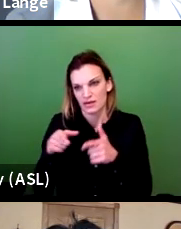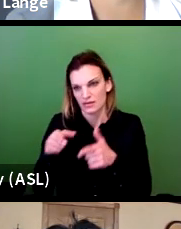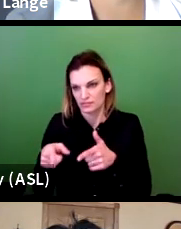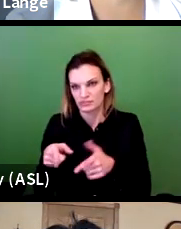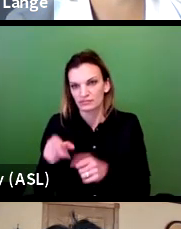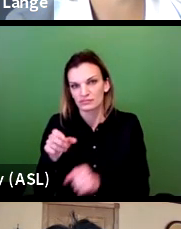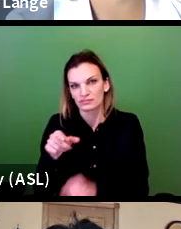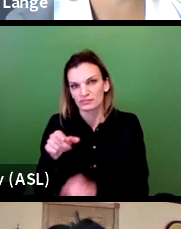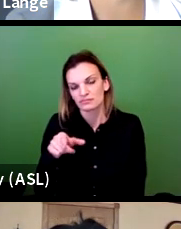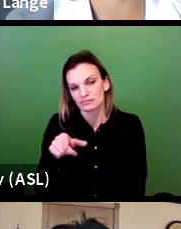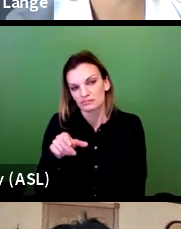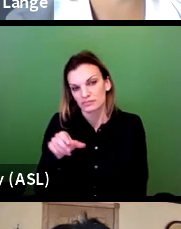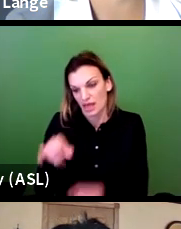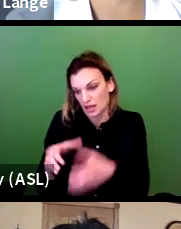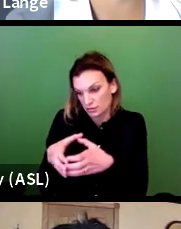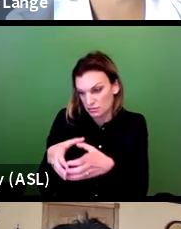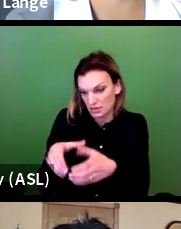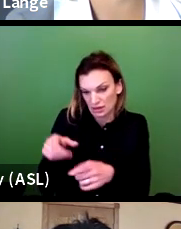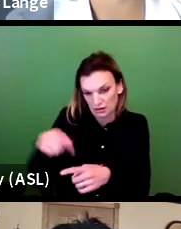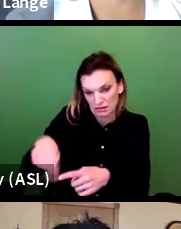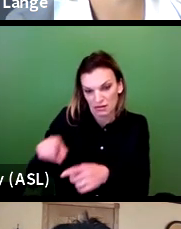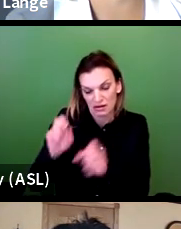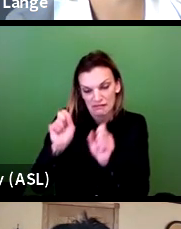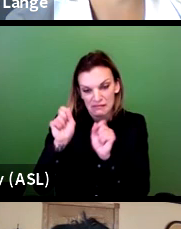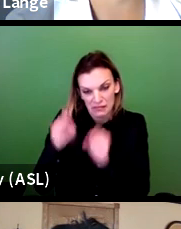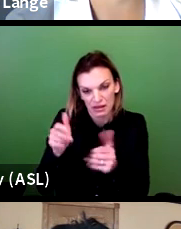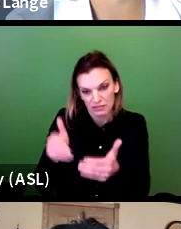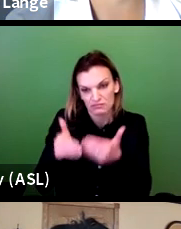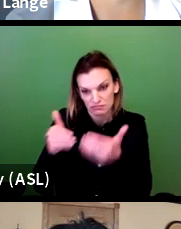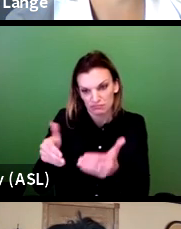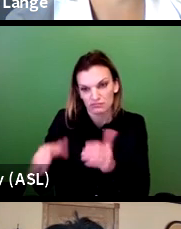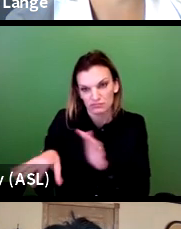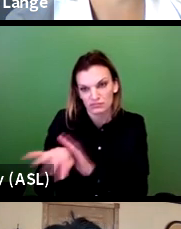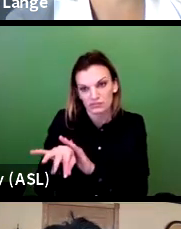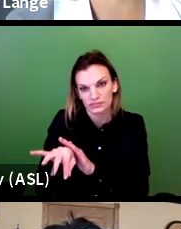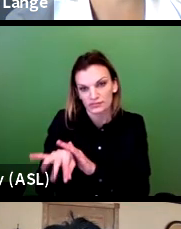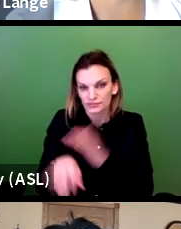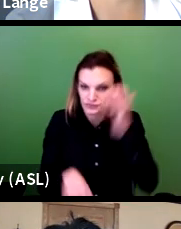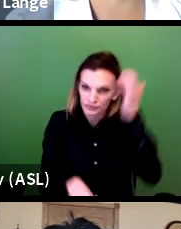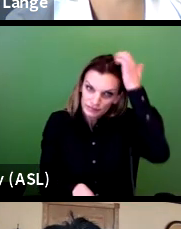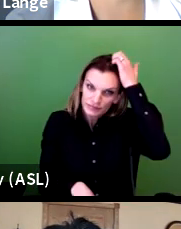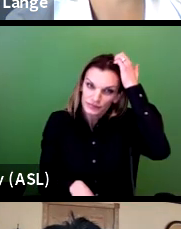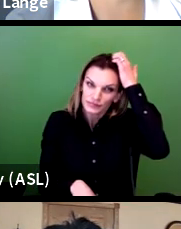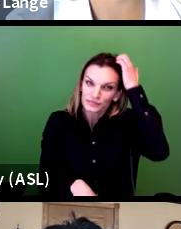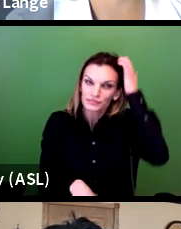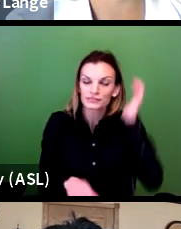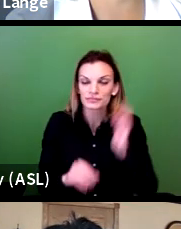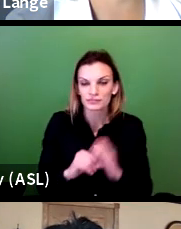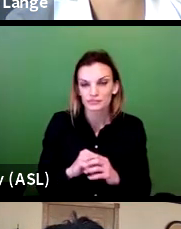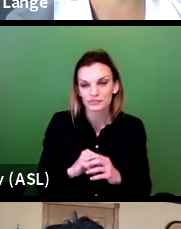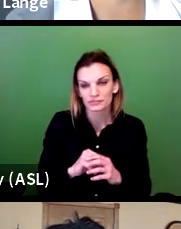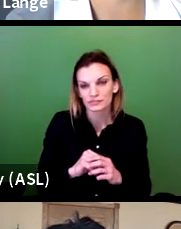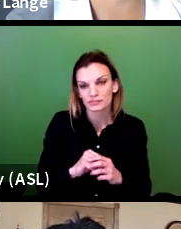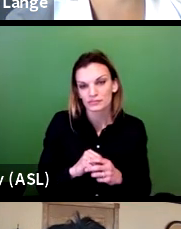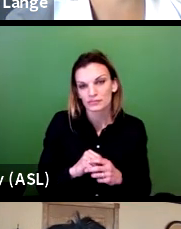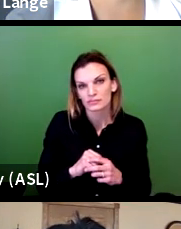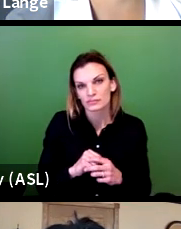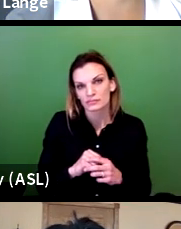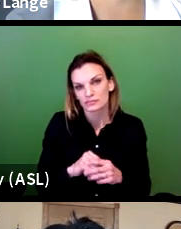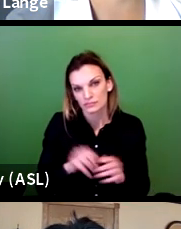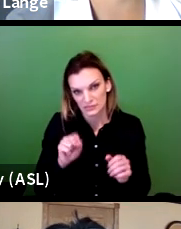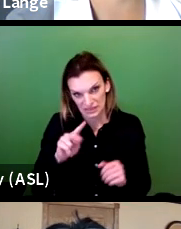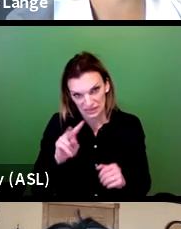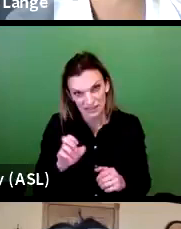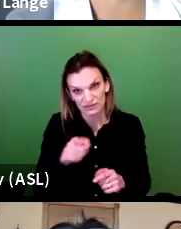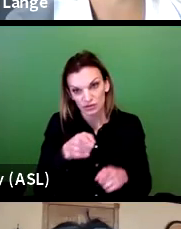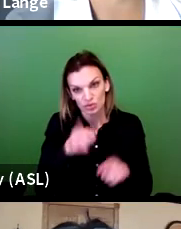they choose to go on and select. Well, you can make that as